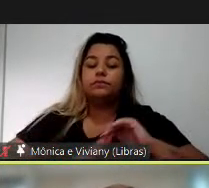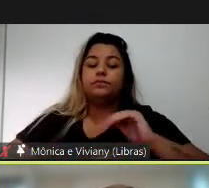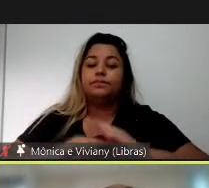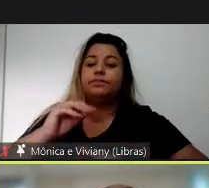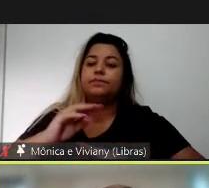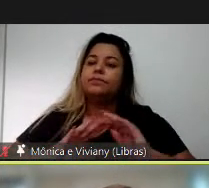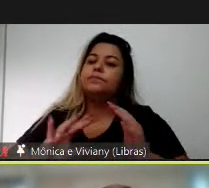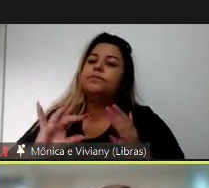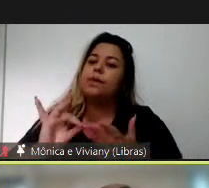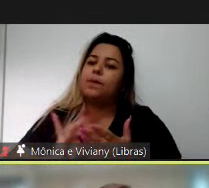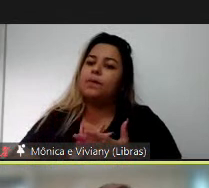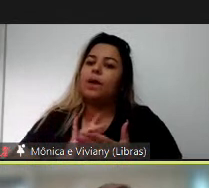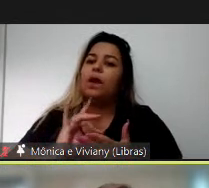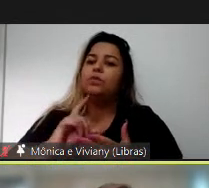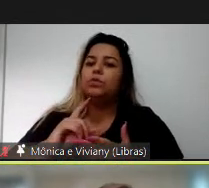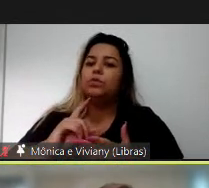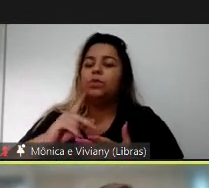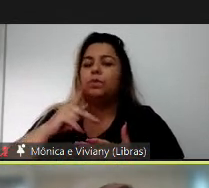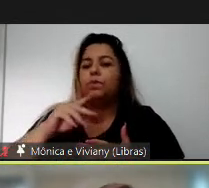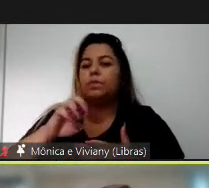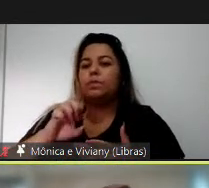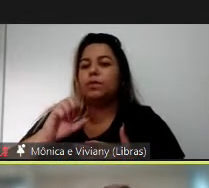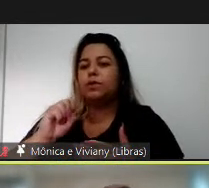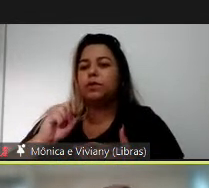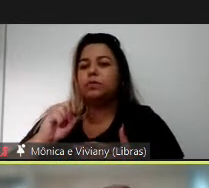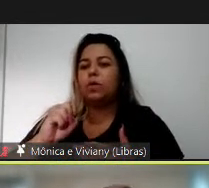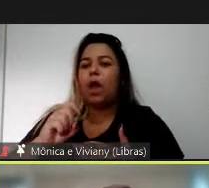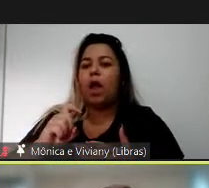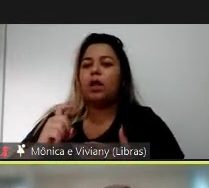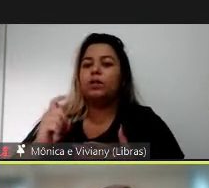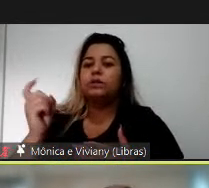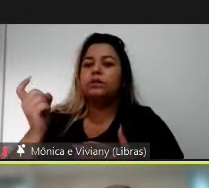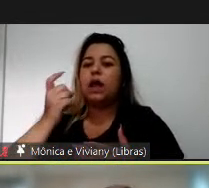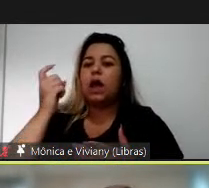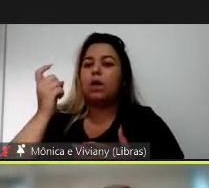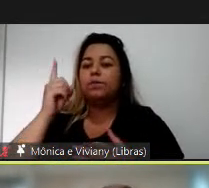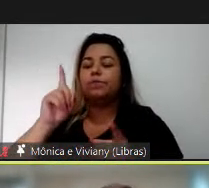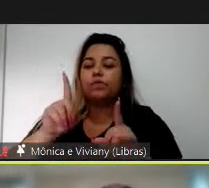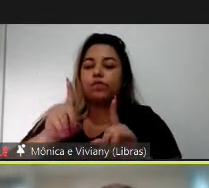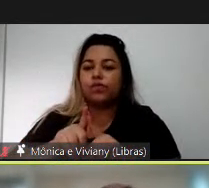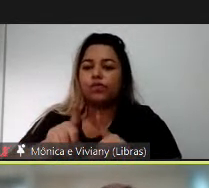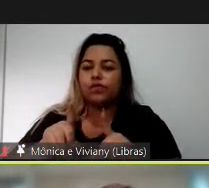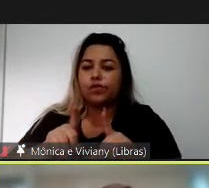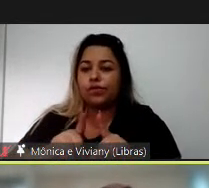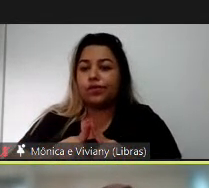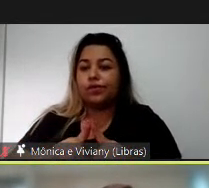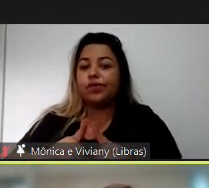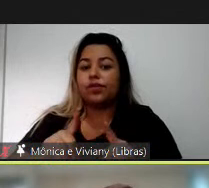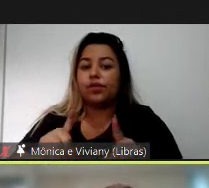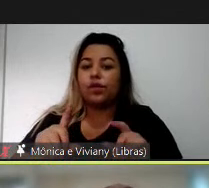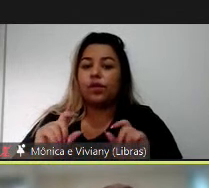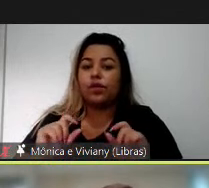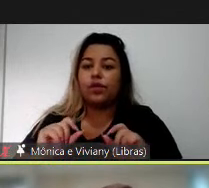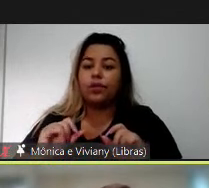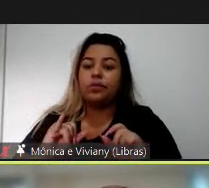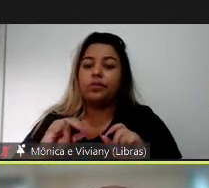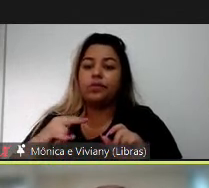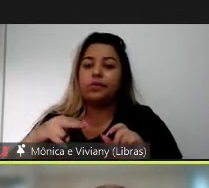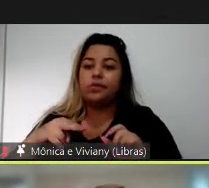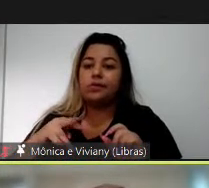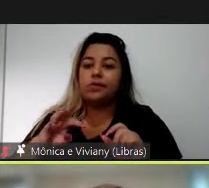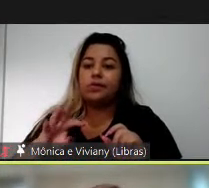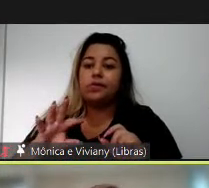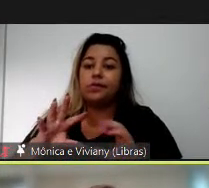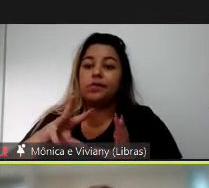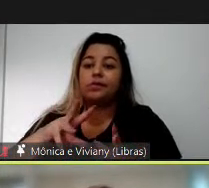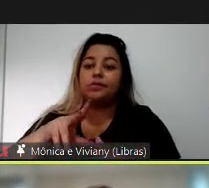the professional does the registry of the weight and puts the consumption markers, this data is consolidated in a